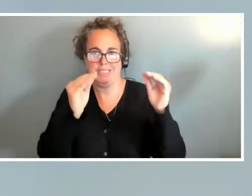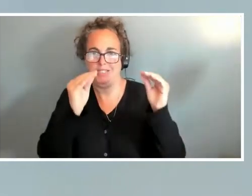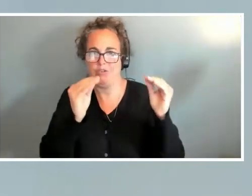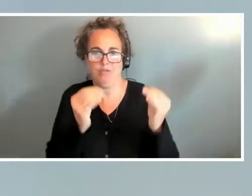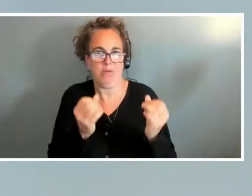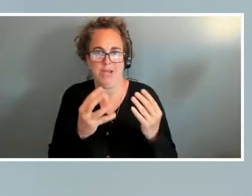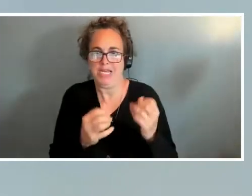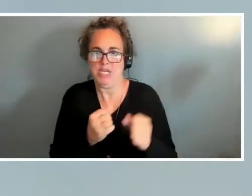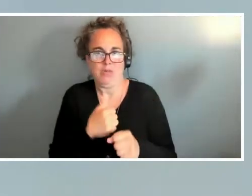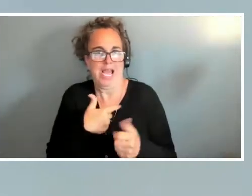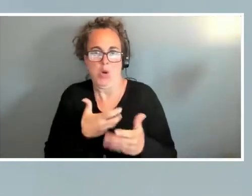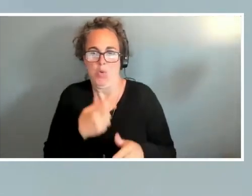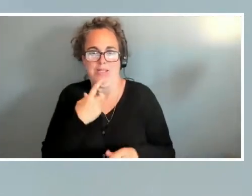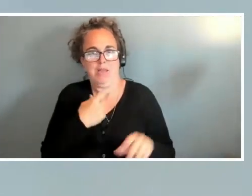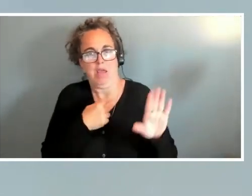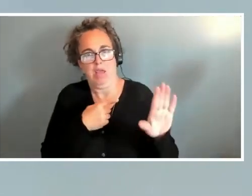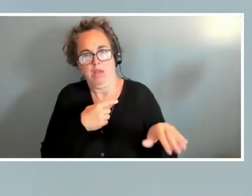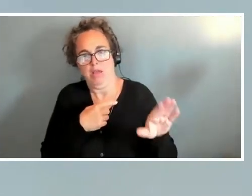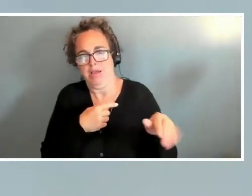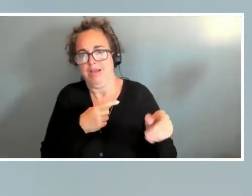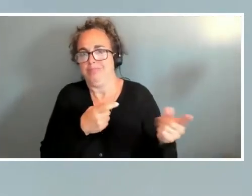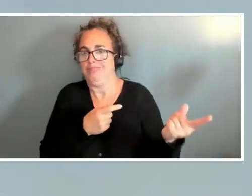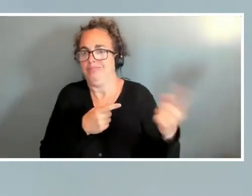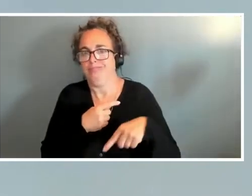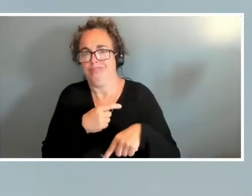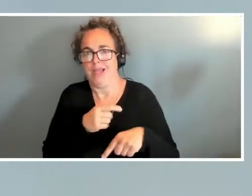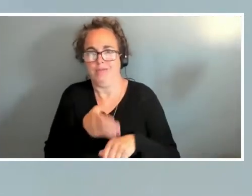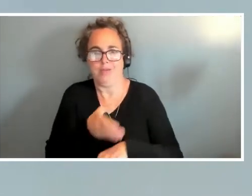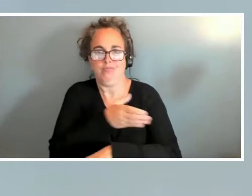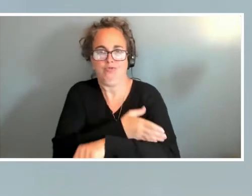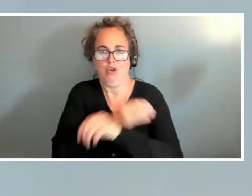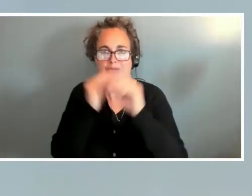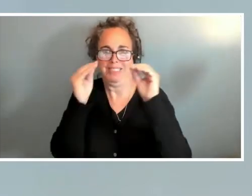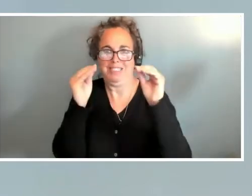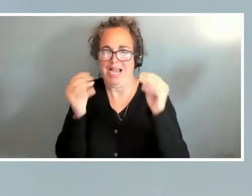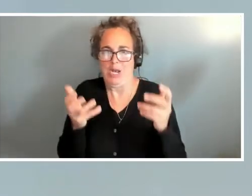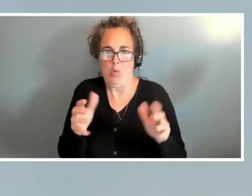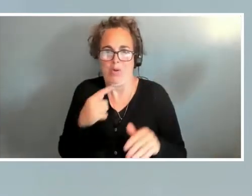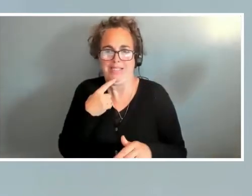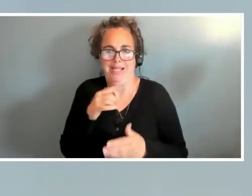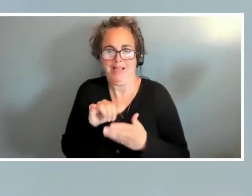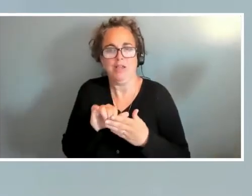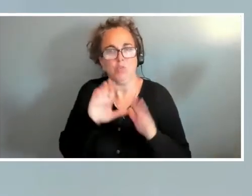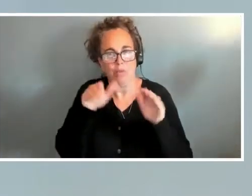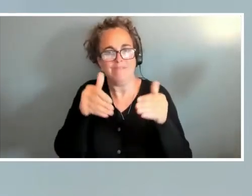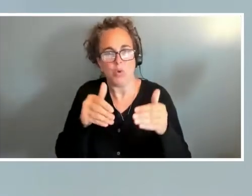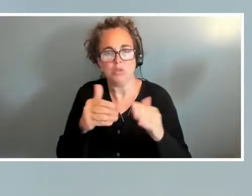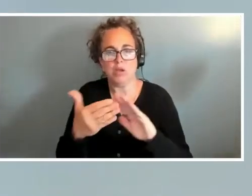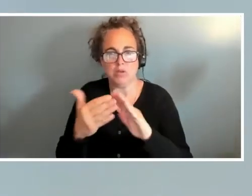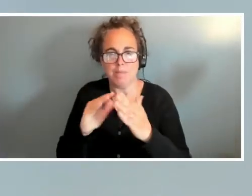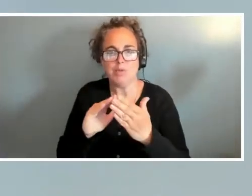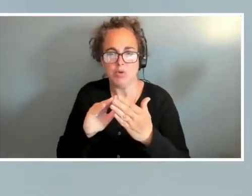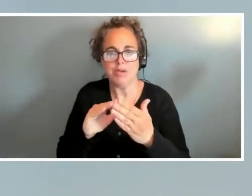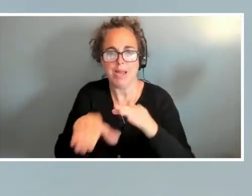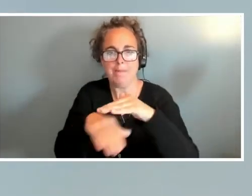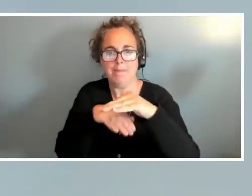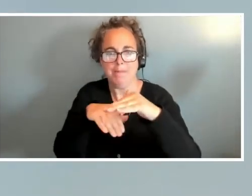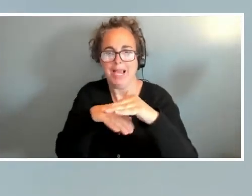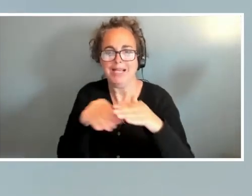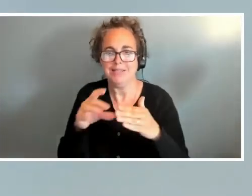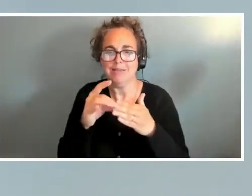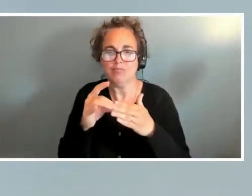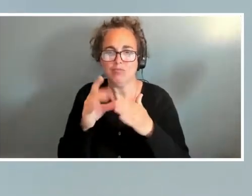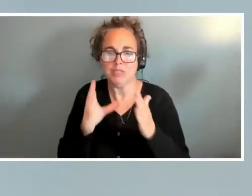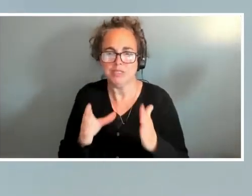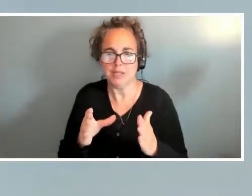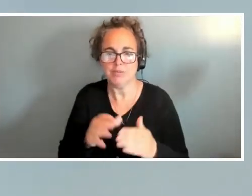didn't want to be the one to say, hey, you need to learn how to teach better. And so we really focused on the community-based preceptors.